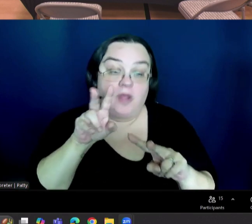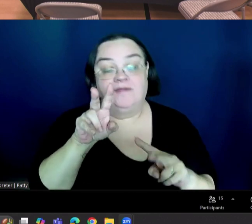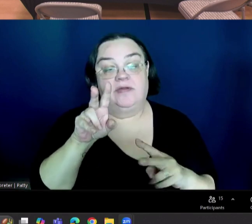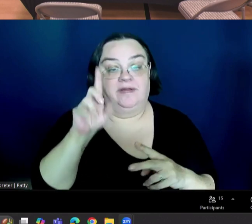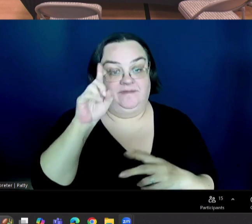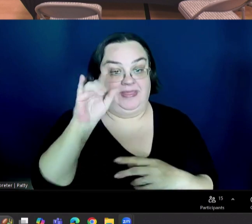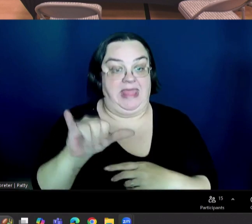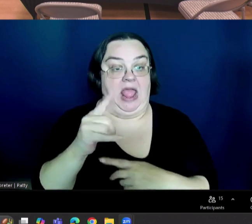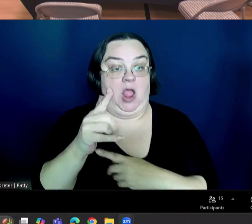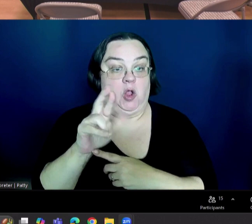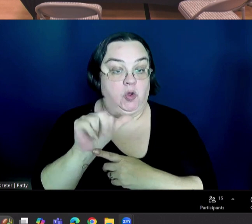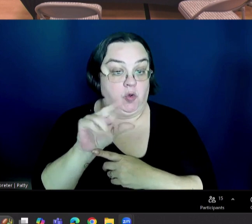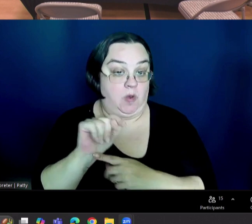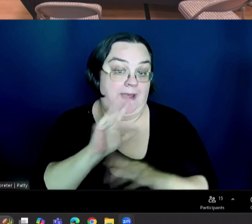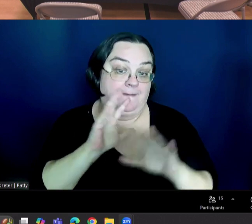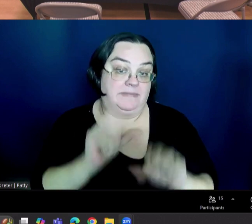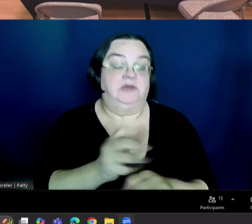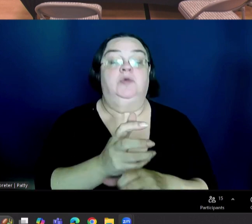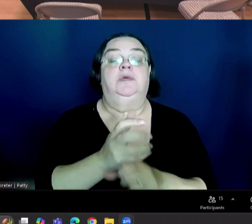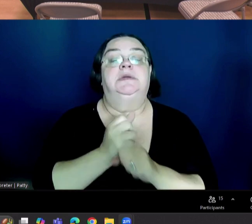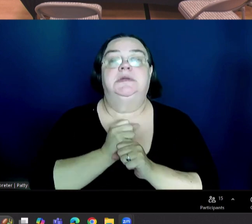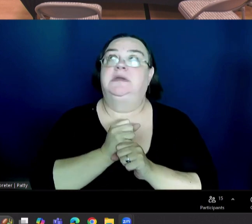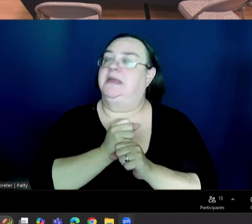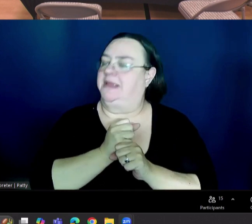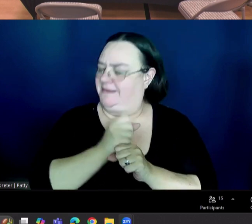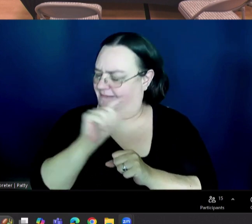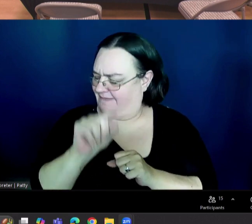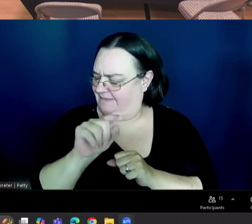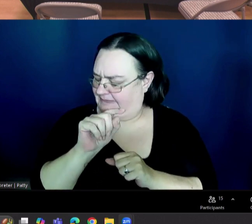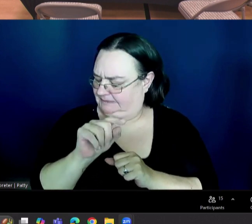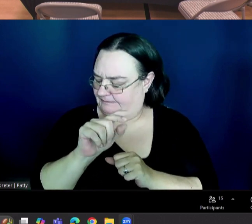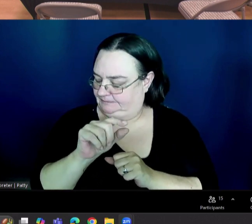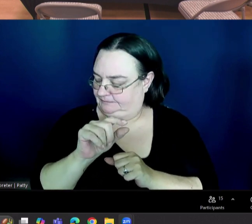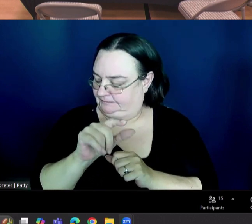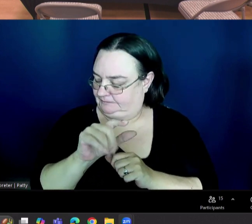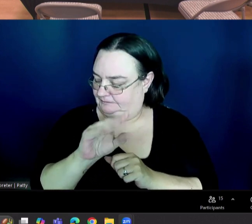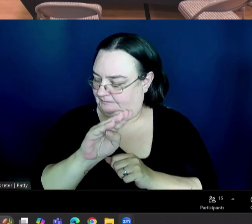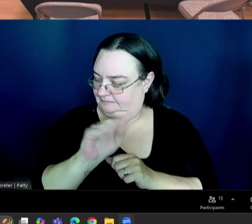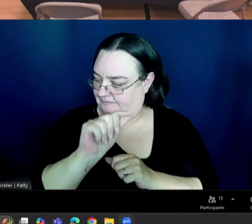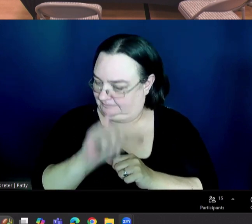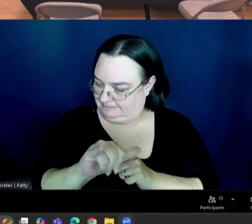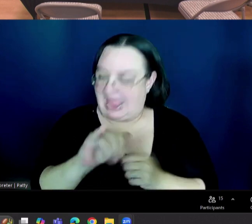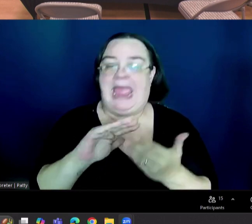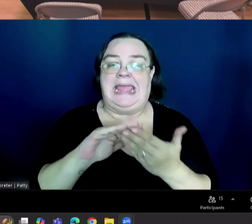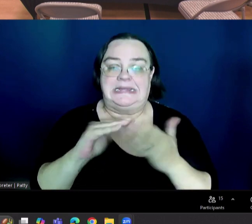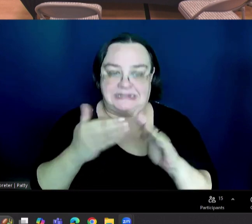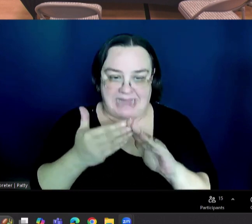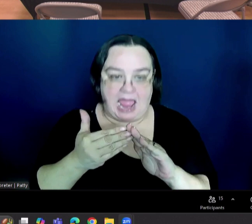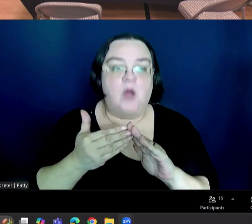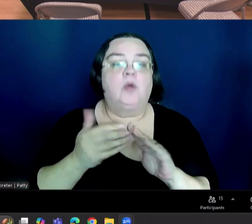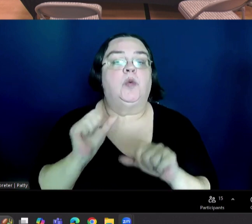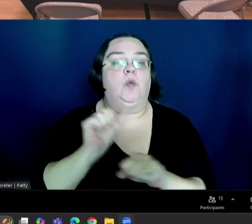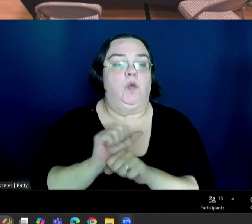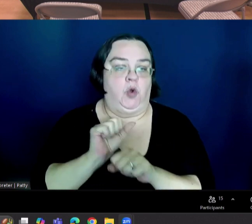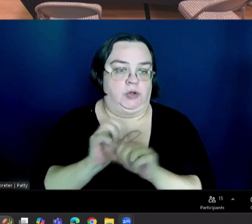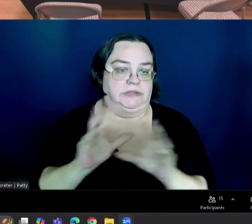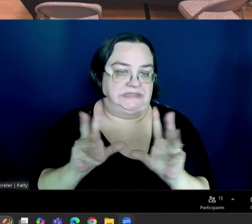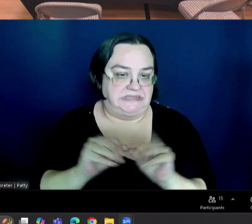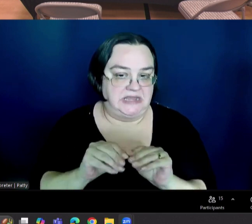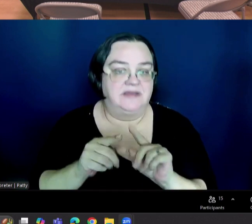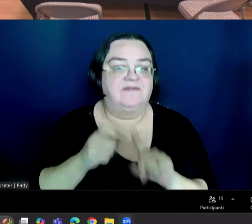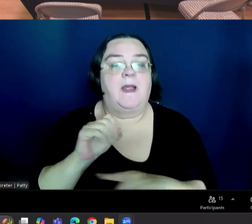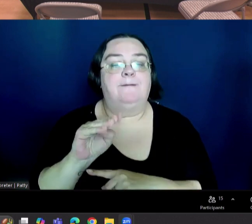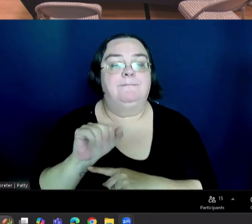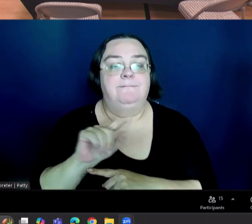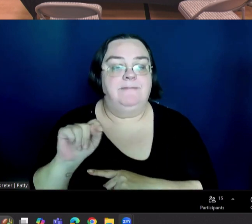grant potentially at the May Town work session from Matt Peter.